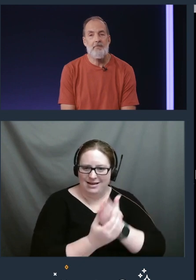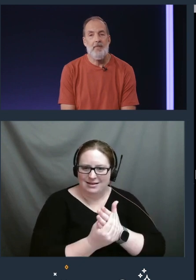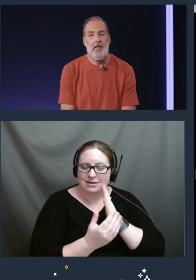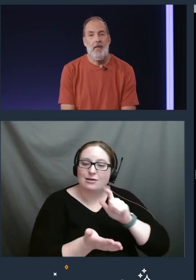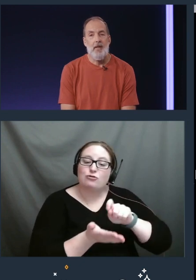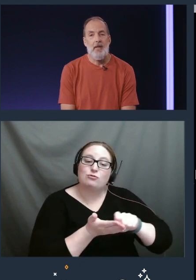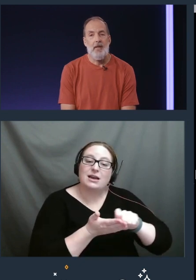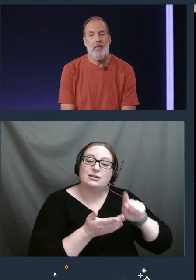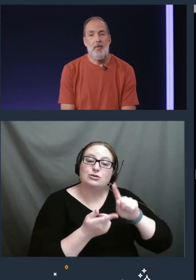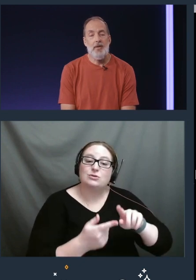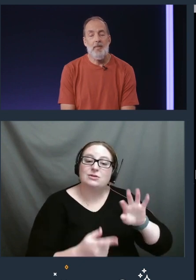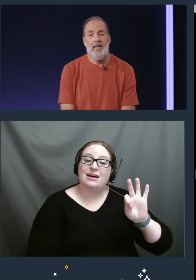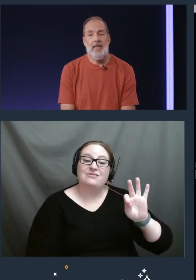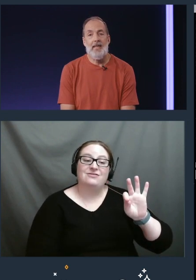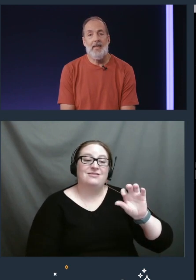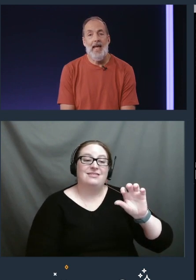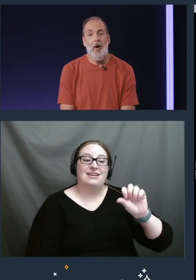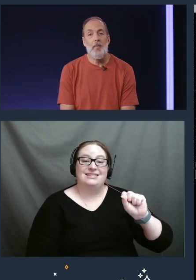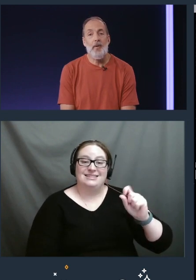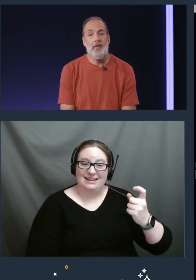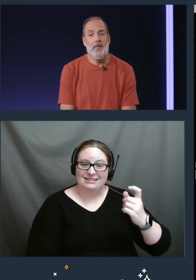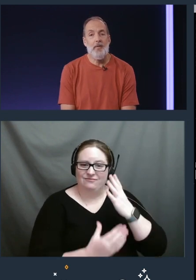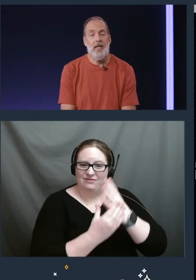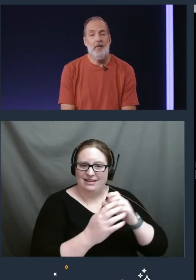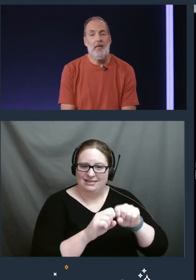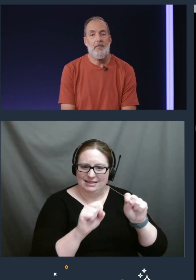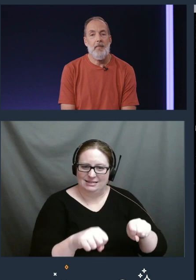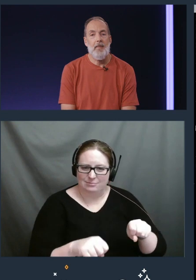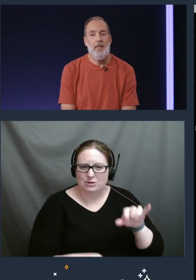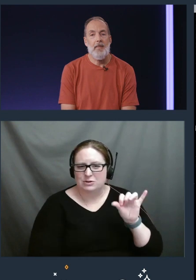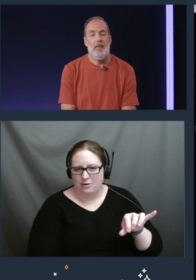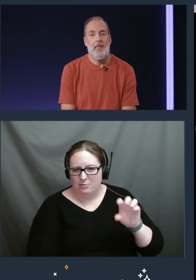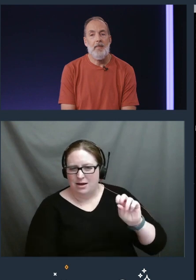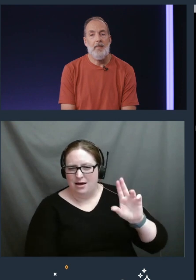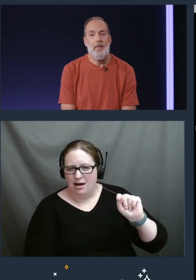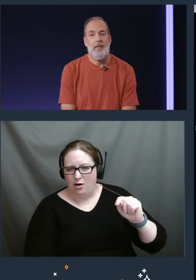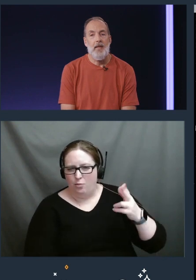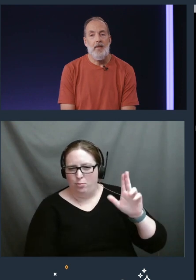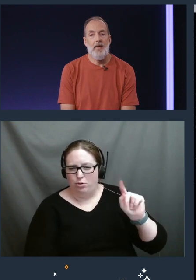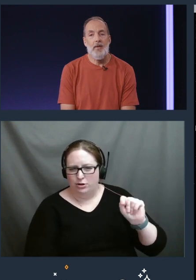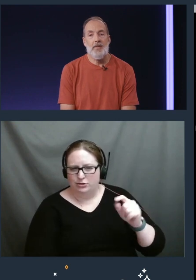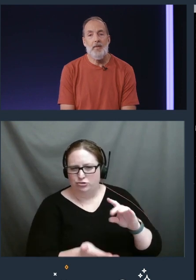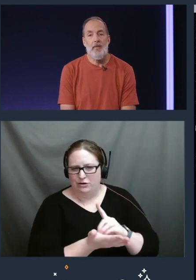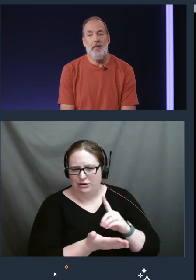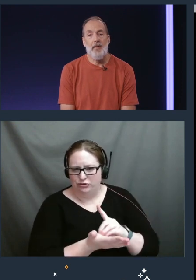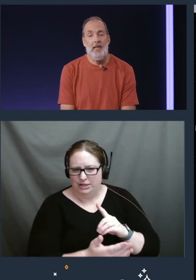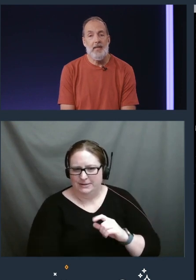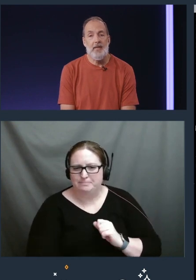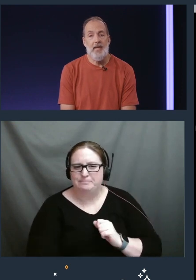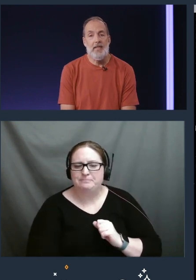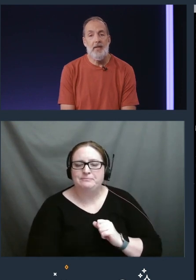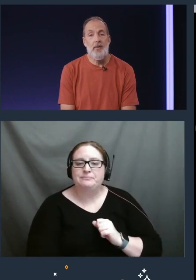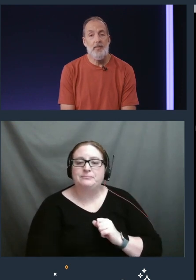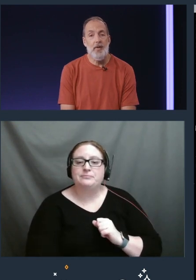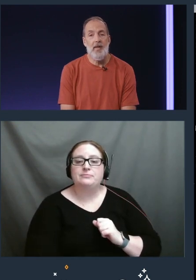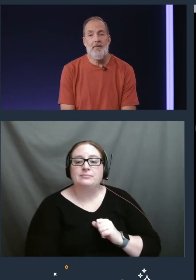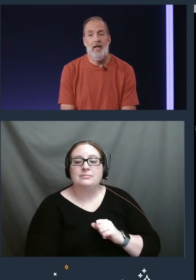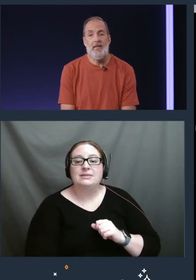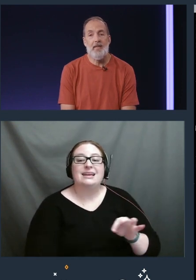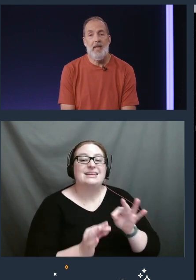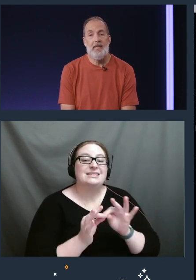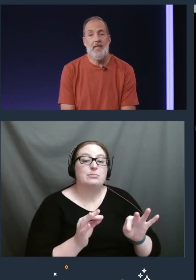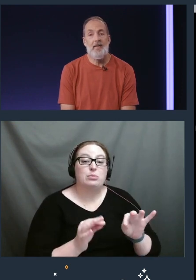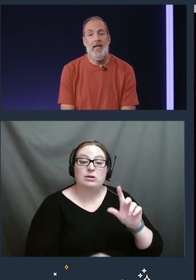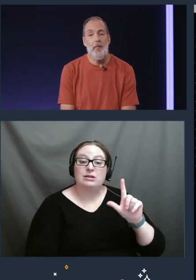system. So it's going to be in the output directory. If I do a simple list against the root of my